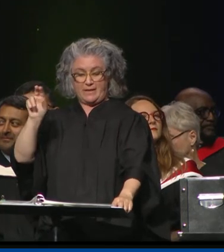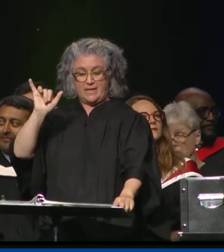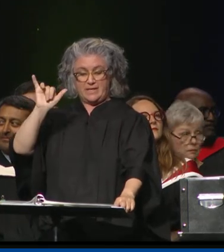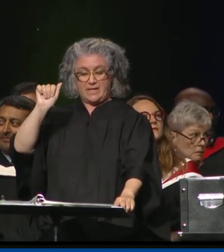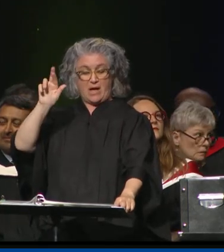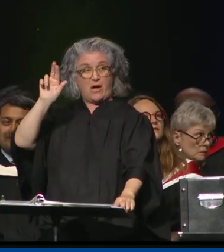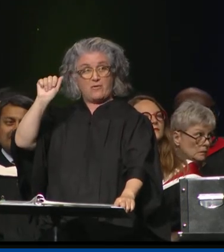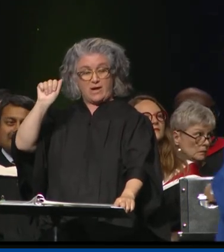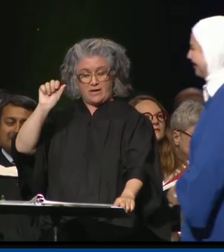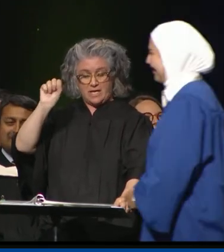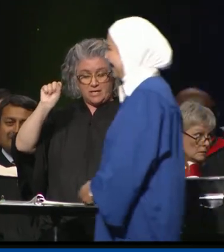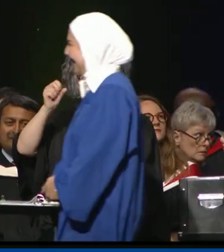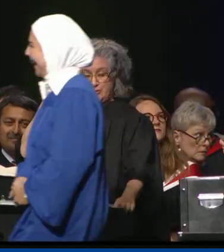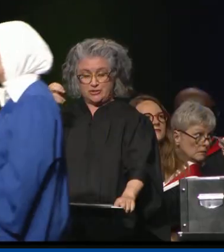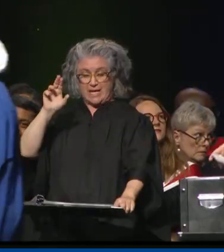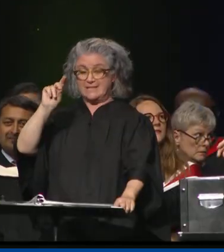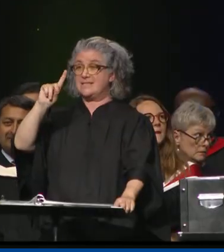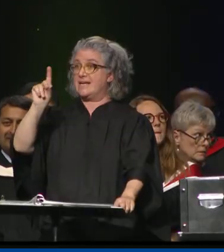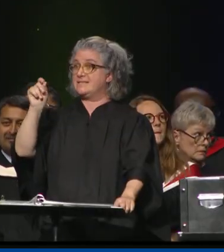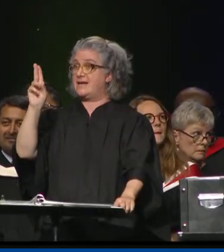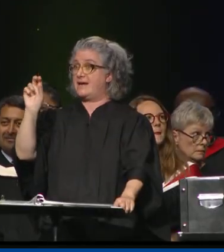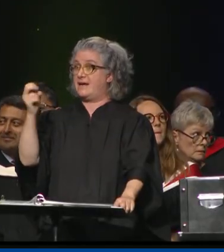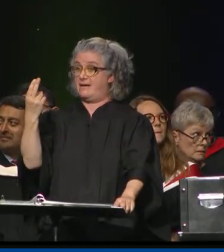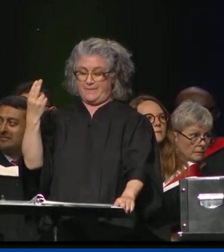Yara Shazeda.